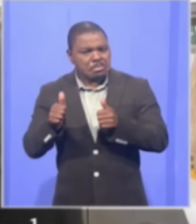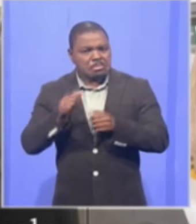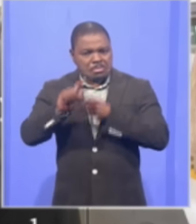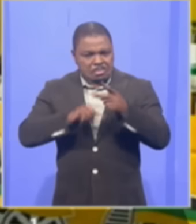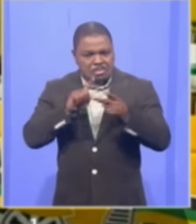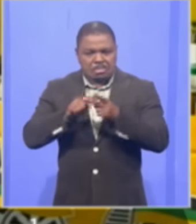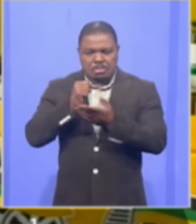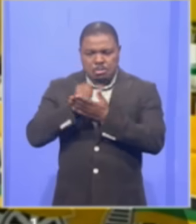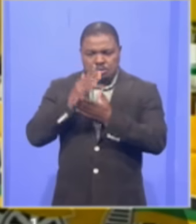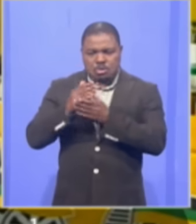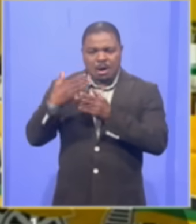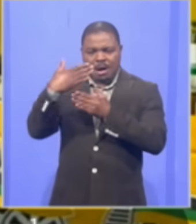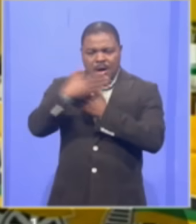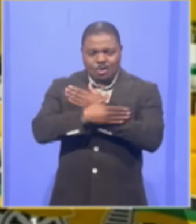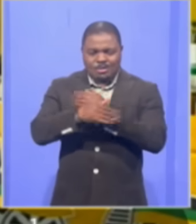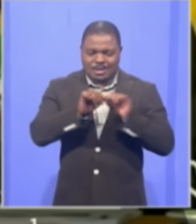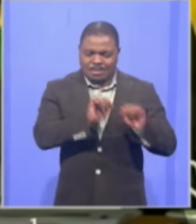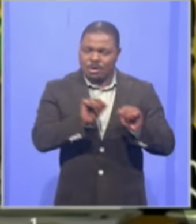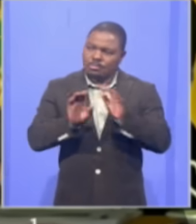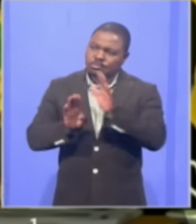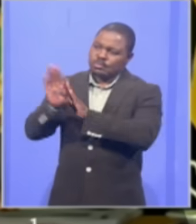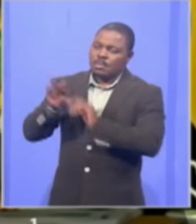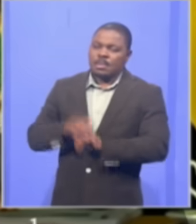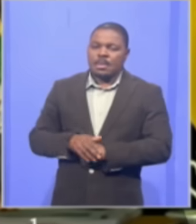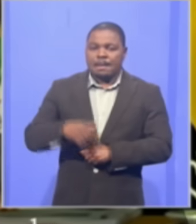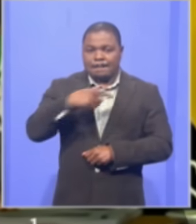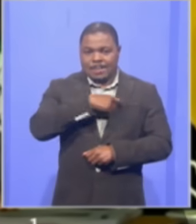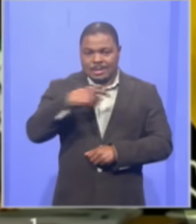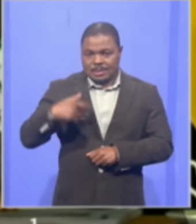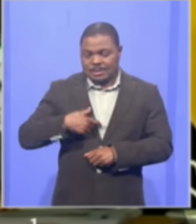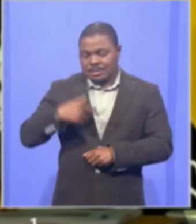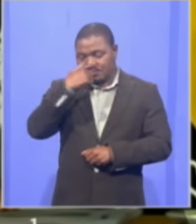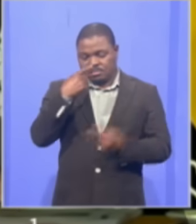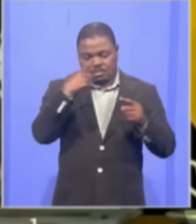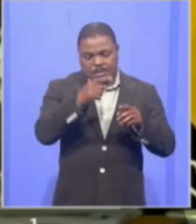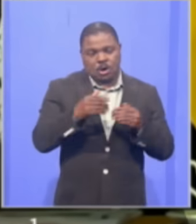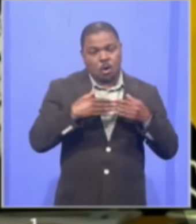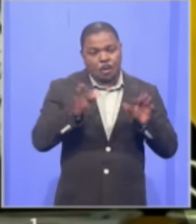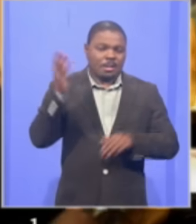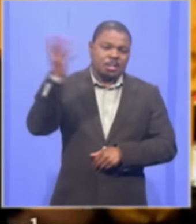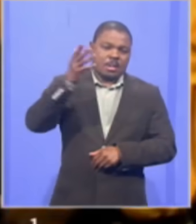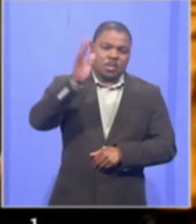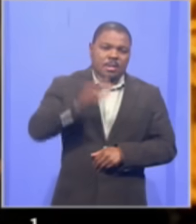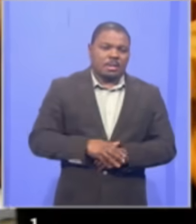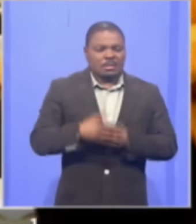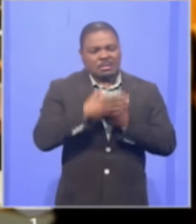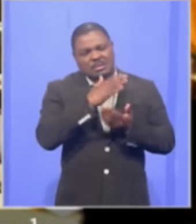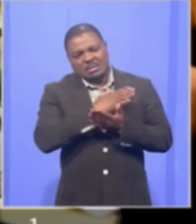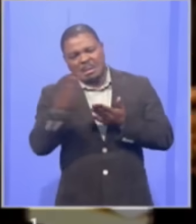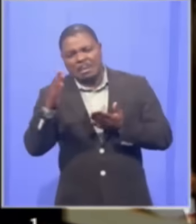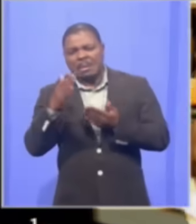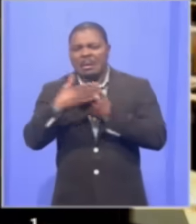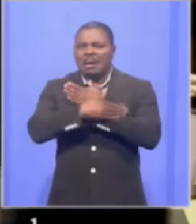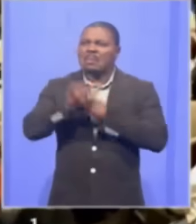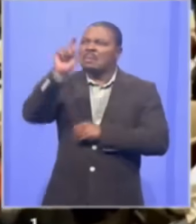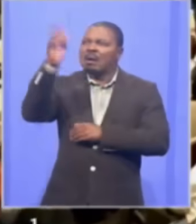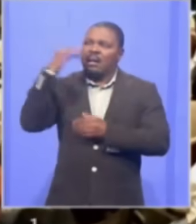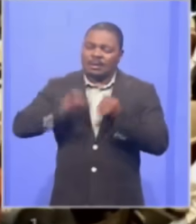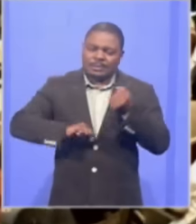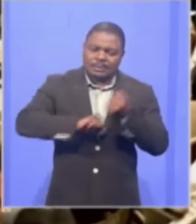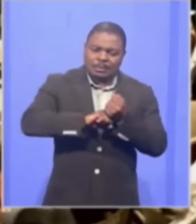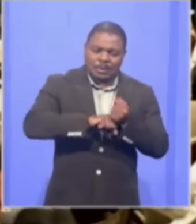of the country. Mopresidente Cyril Ramaphosa o tla tshetleha puo ya pulo. Dina tse ding tse ileng tsa tshehetsa boitseko ba tokoloho